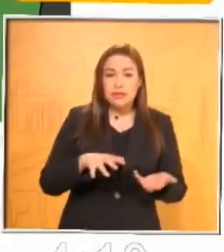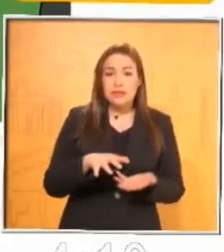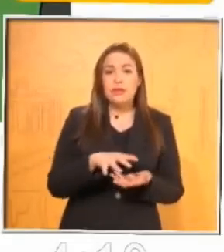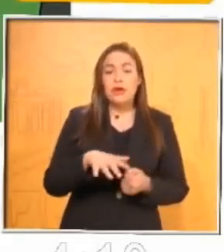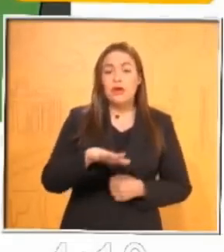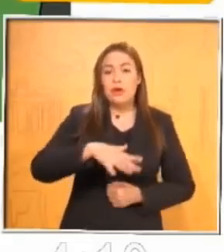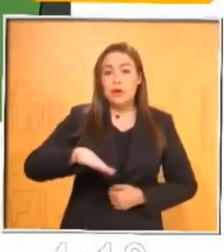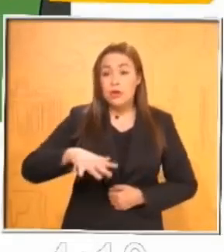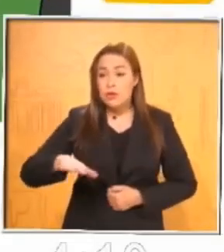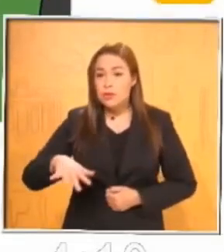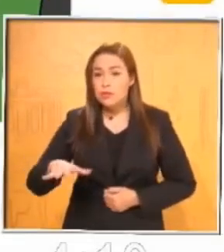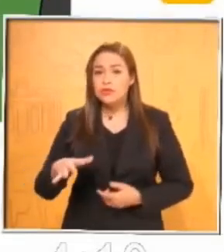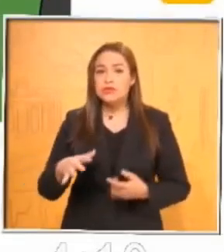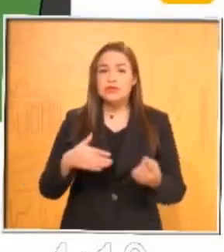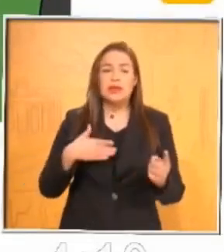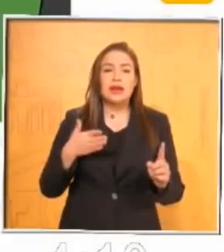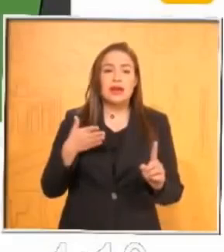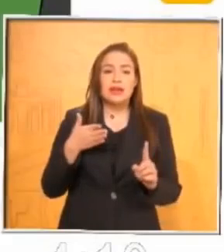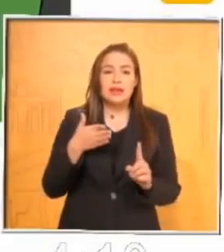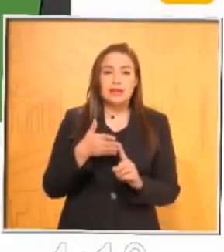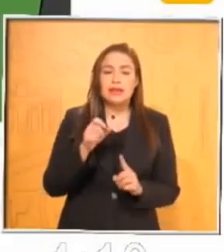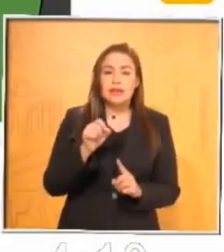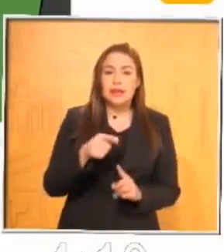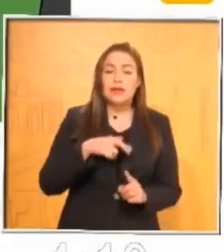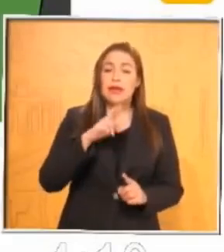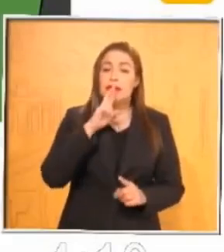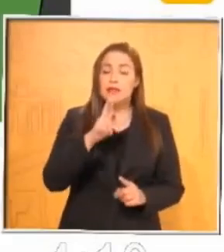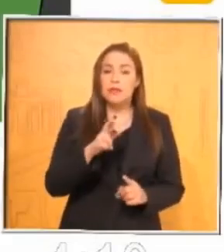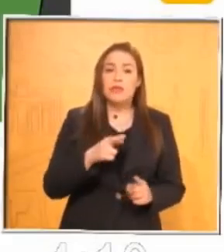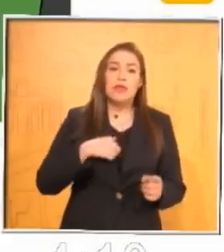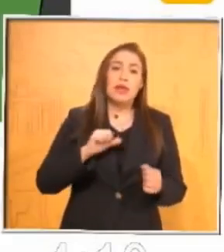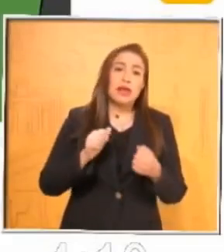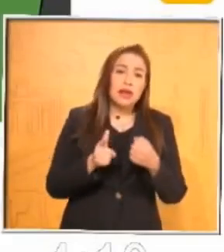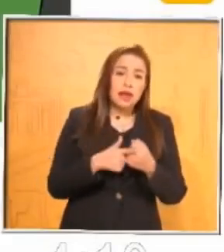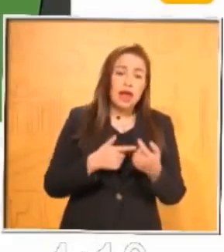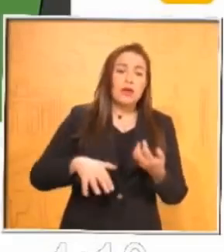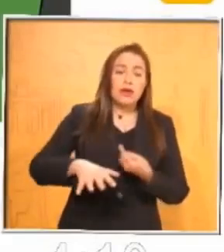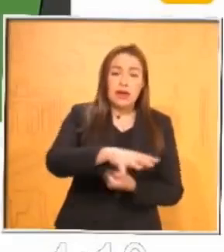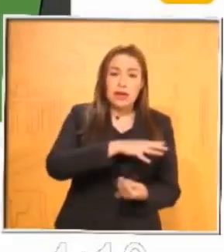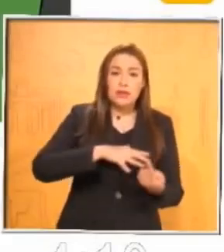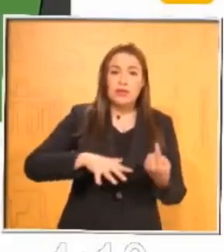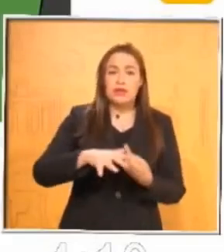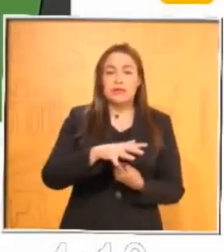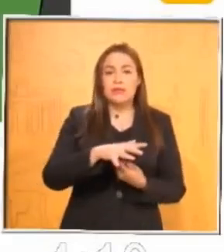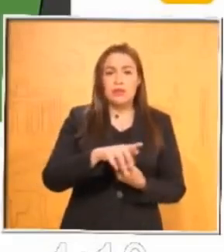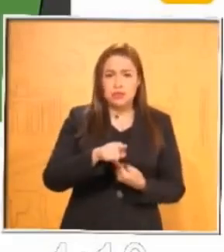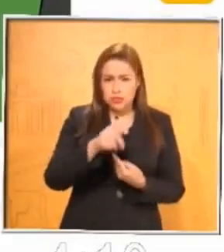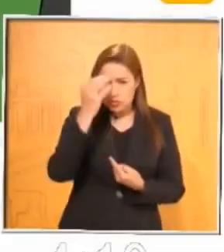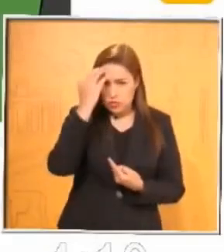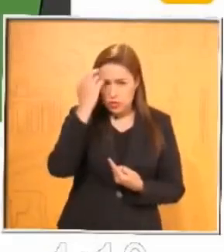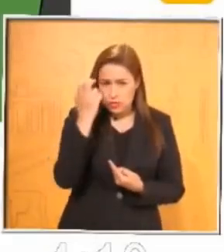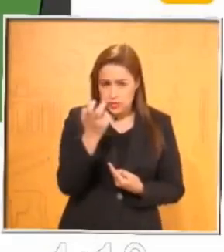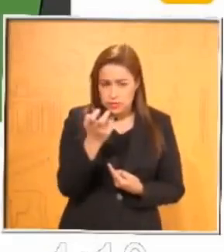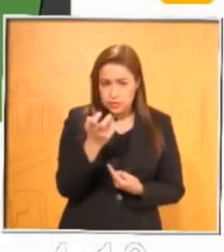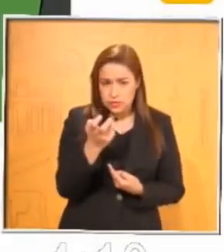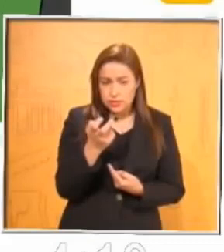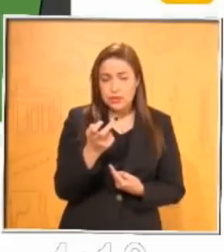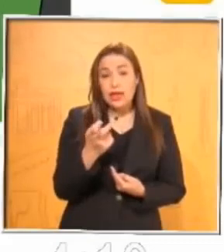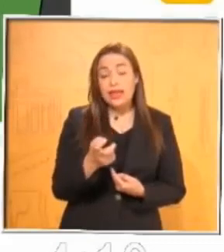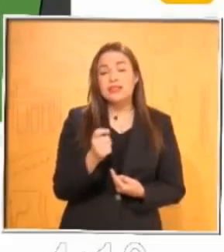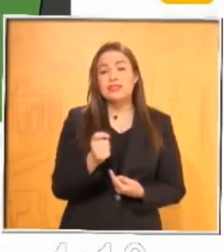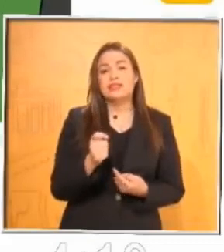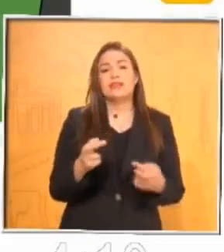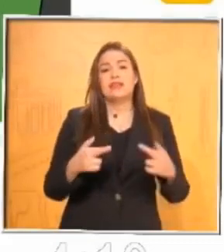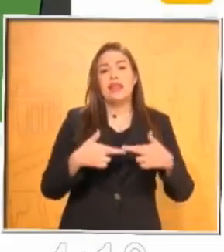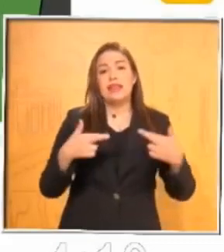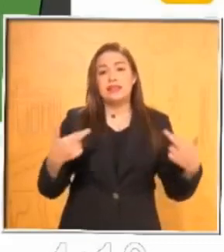a contemplative read. Is this familiar to you? That means that it's a relationship